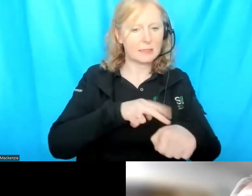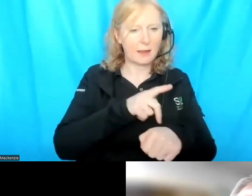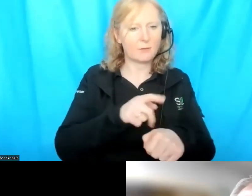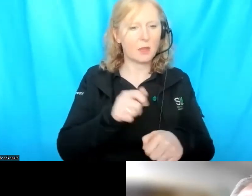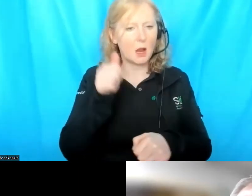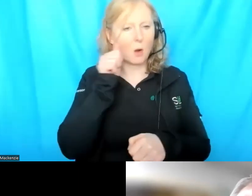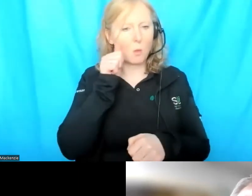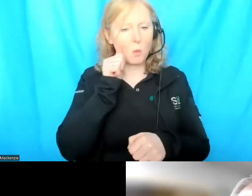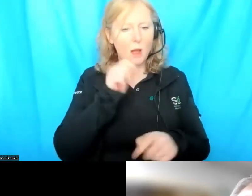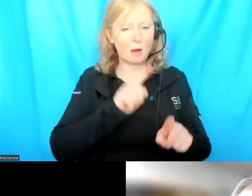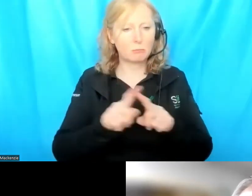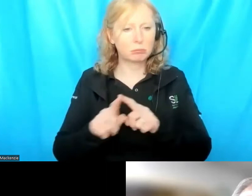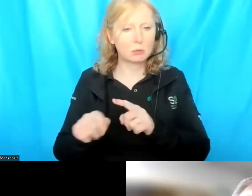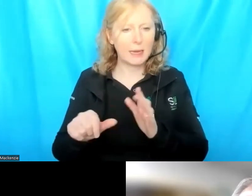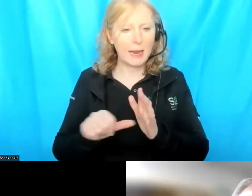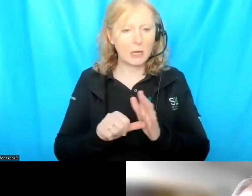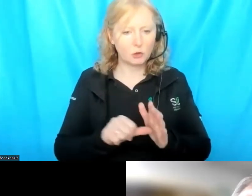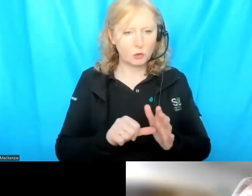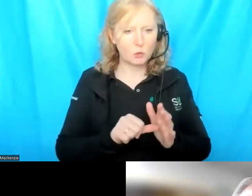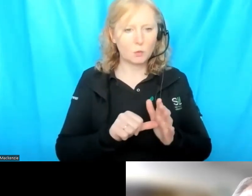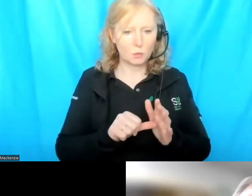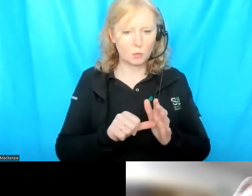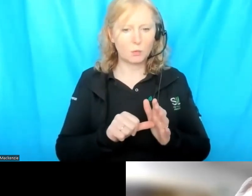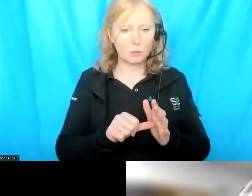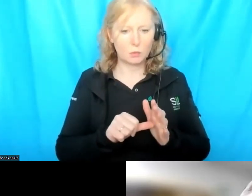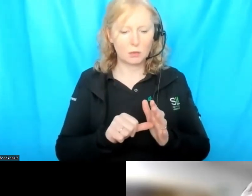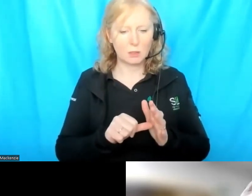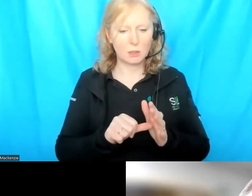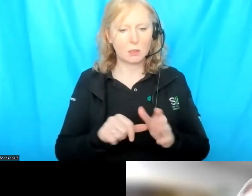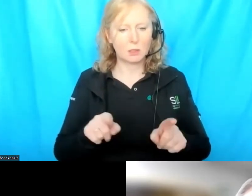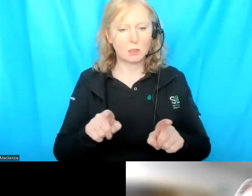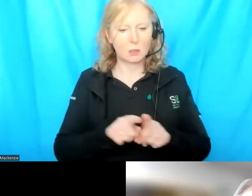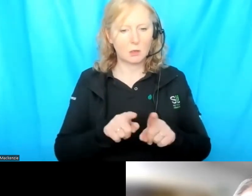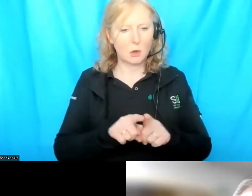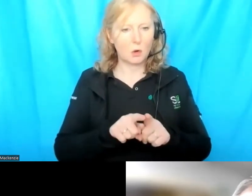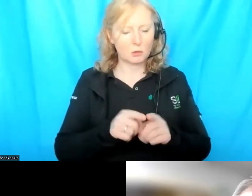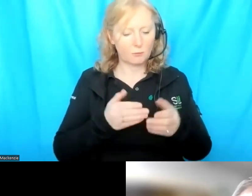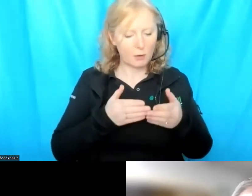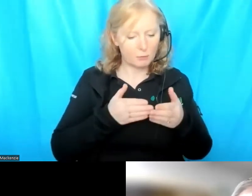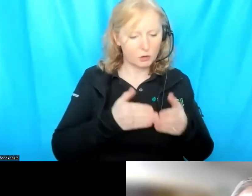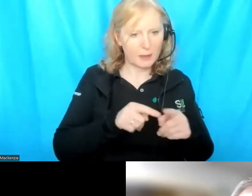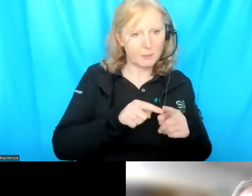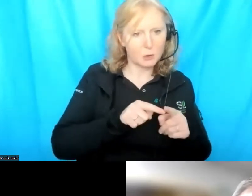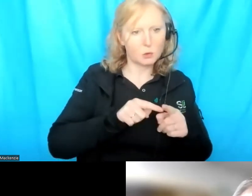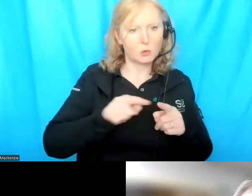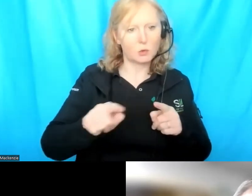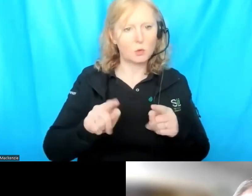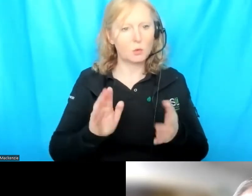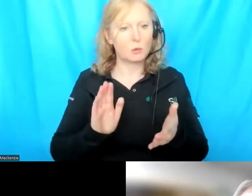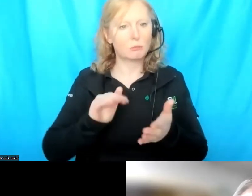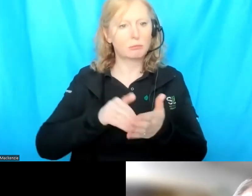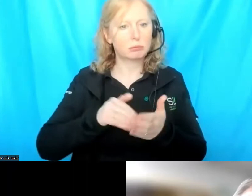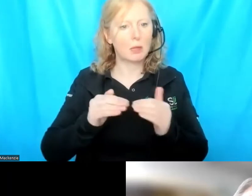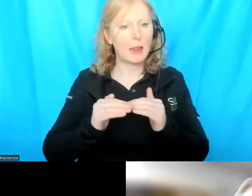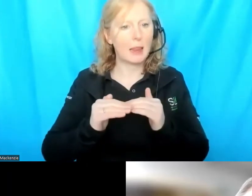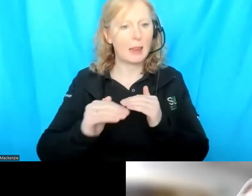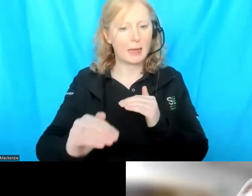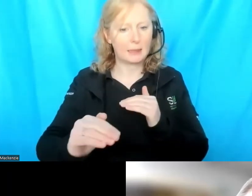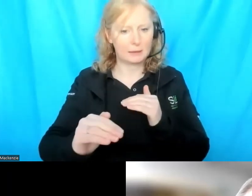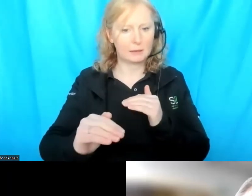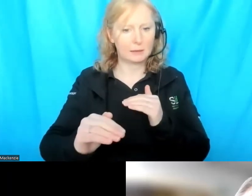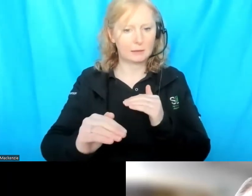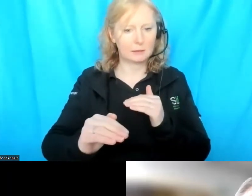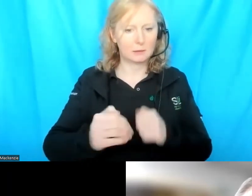the issues that are being presented, and it's essential that a pleasant experience from ship to shore during the voyage. NorthLink Ferries, we